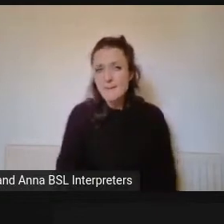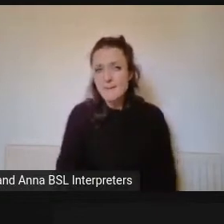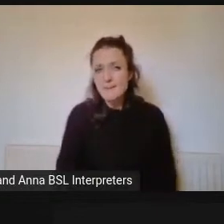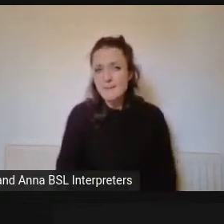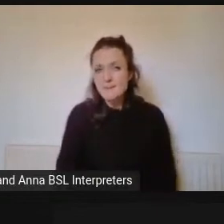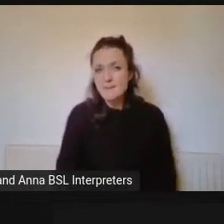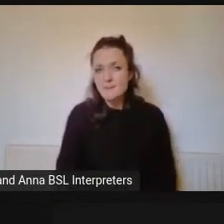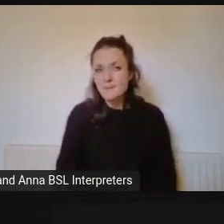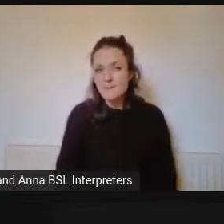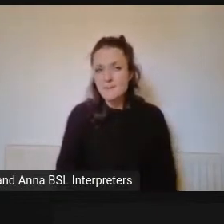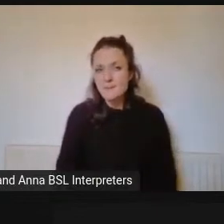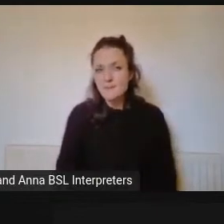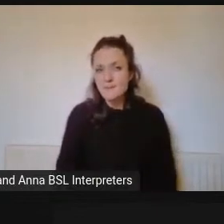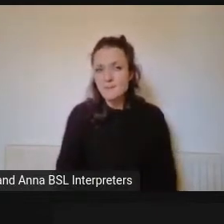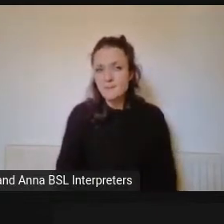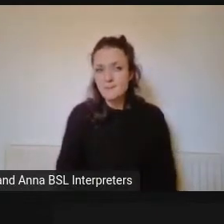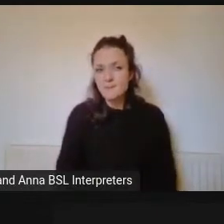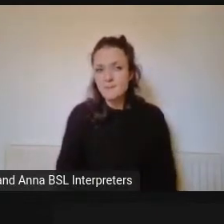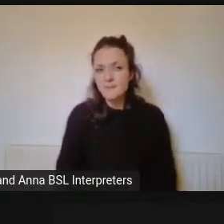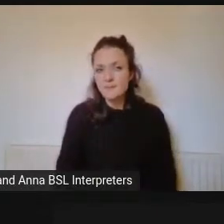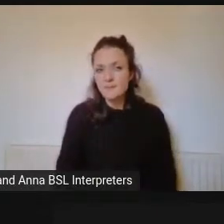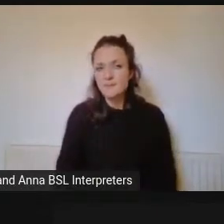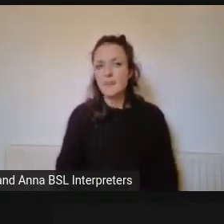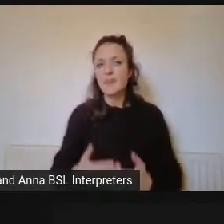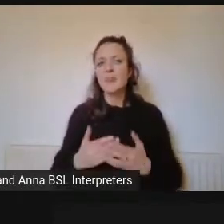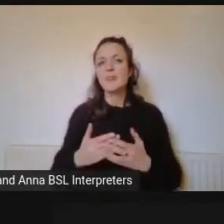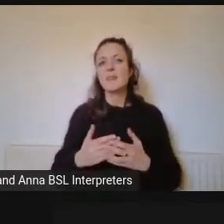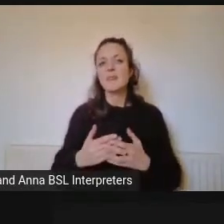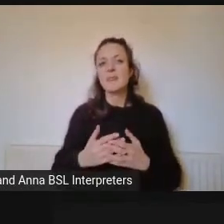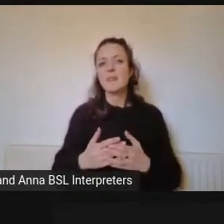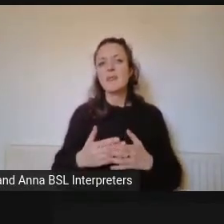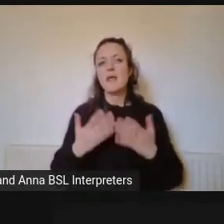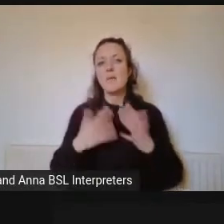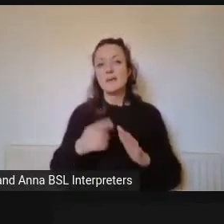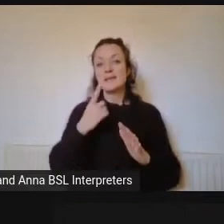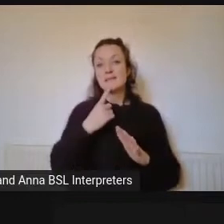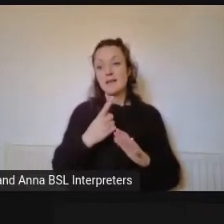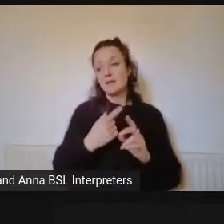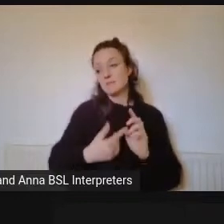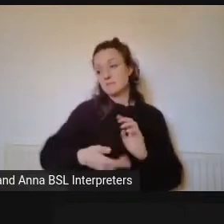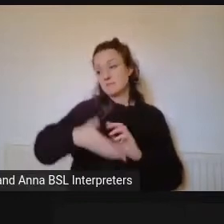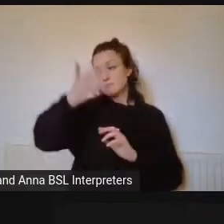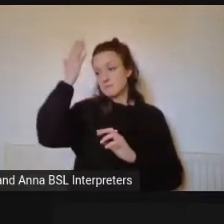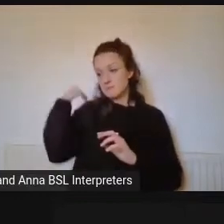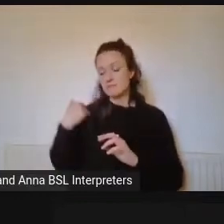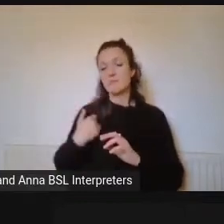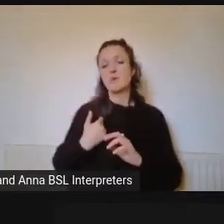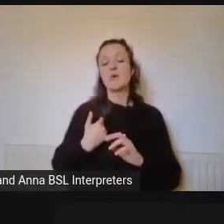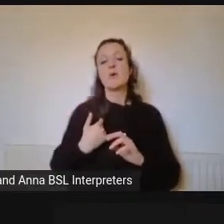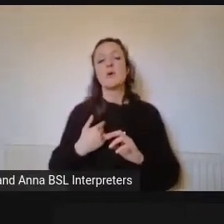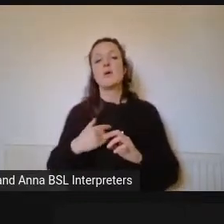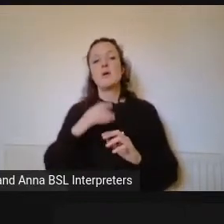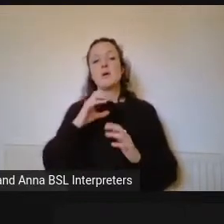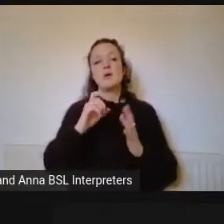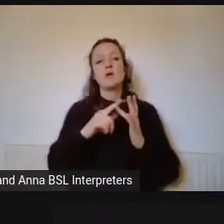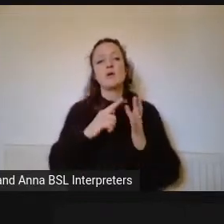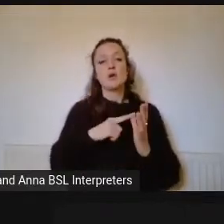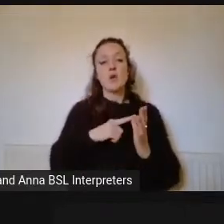Well, I guess, I mean, as I was saying with the generation of COCA statistics, actually there's a lot of